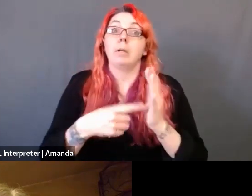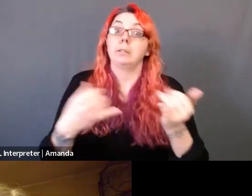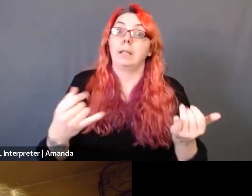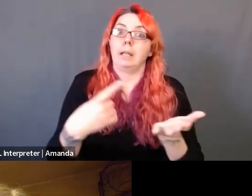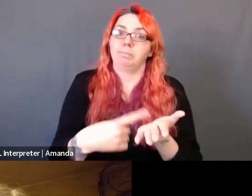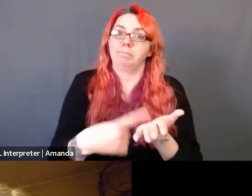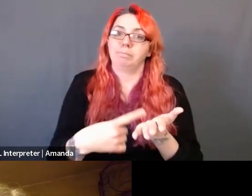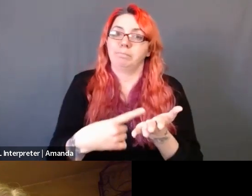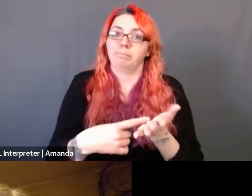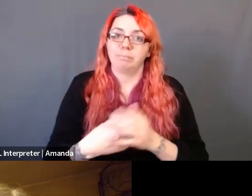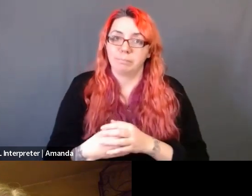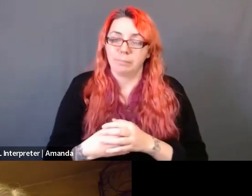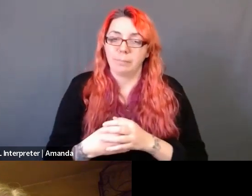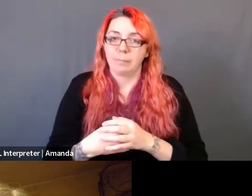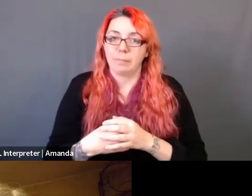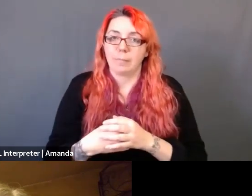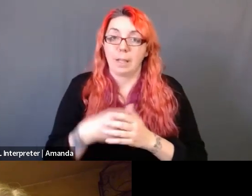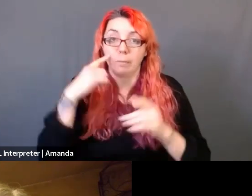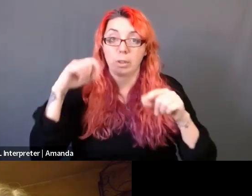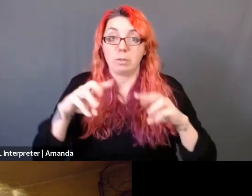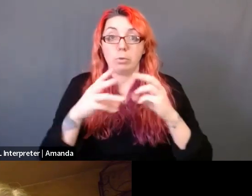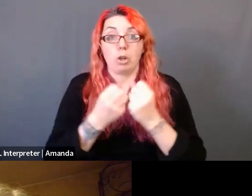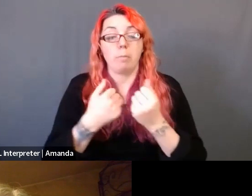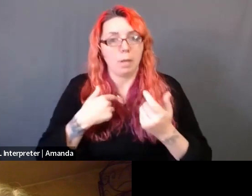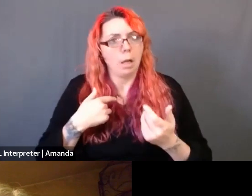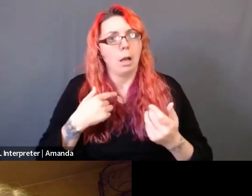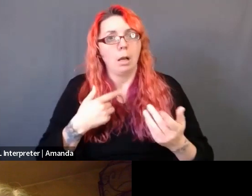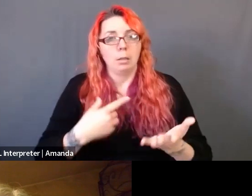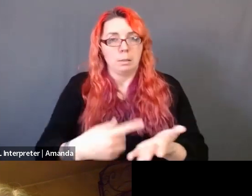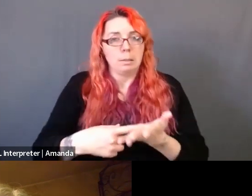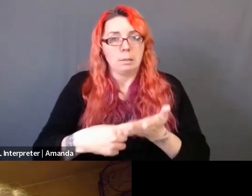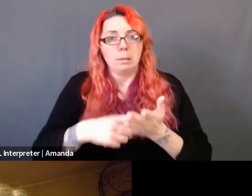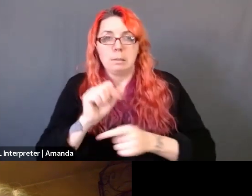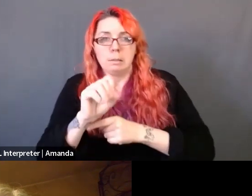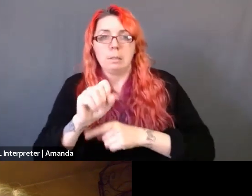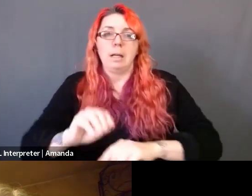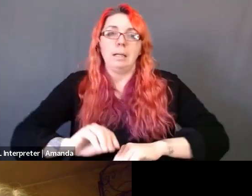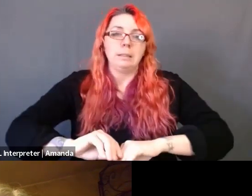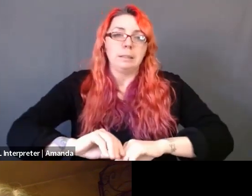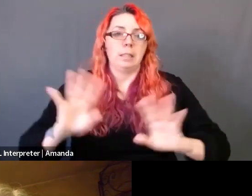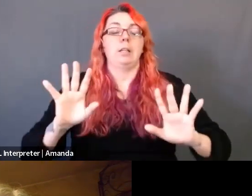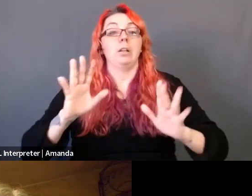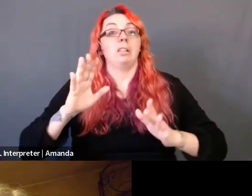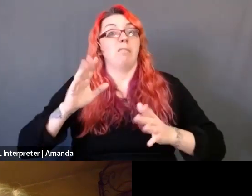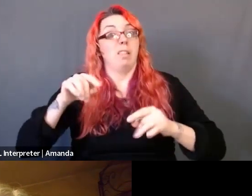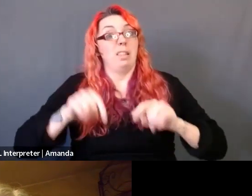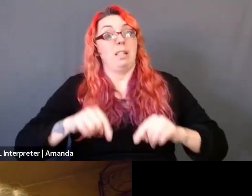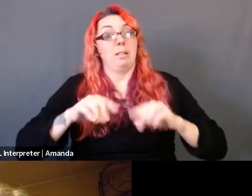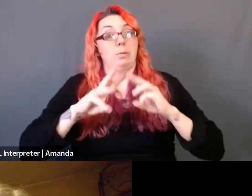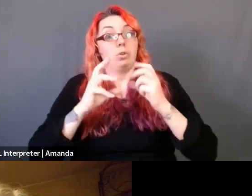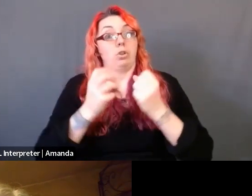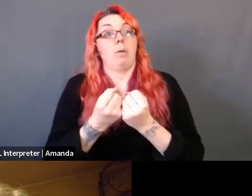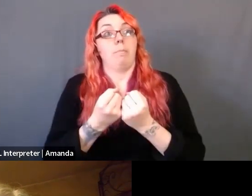other, and if you think about setting the tone for how we're going to work together, is to be clear that, you know, some of this, it's not,